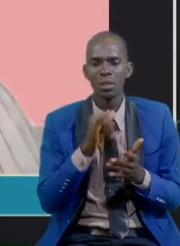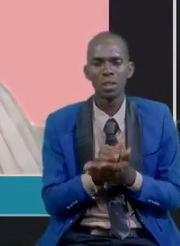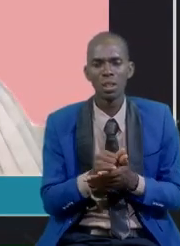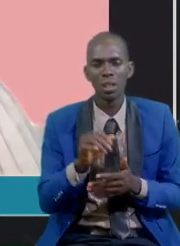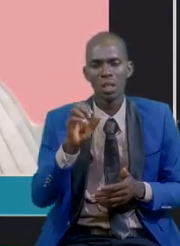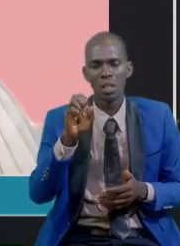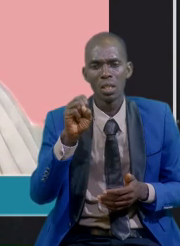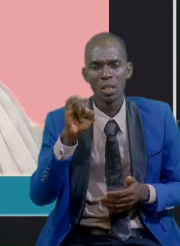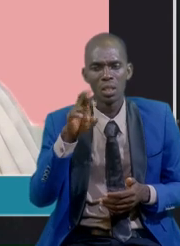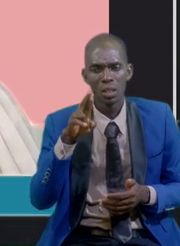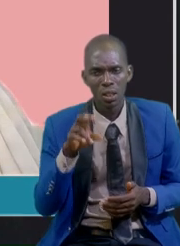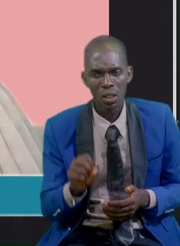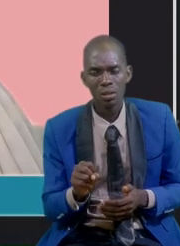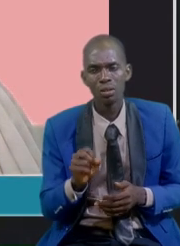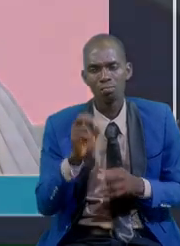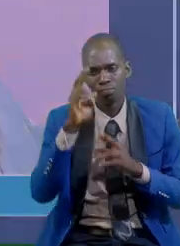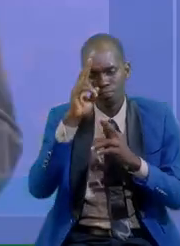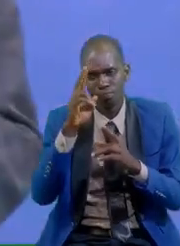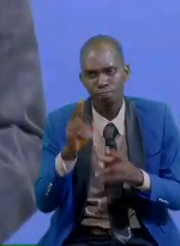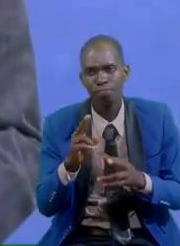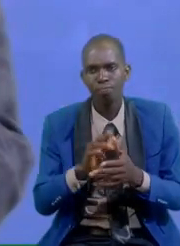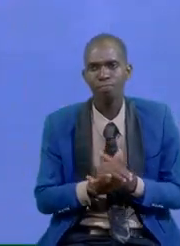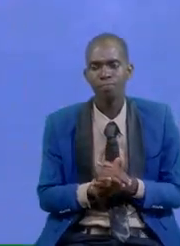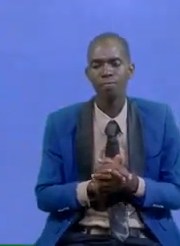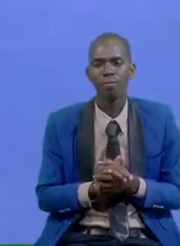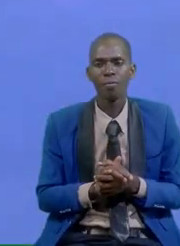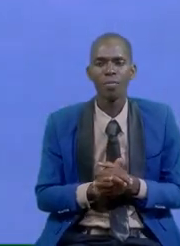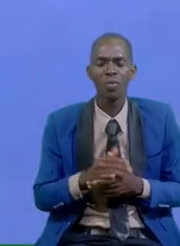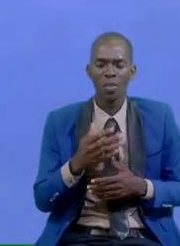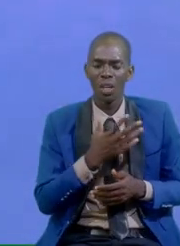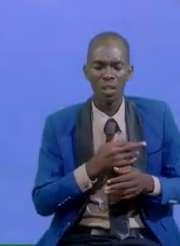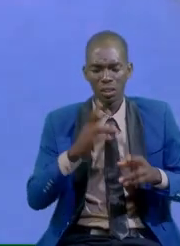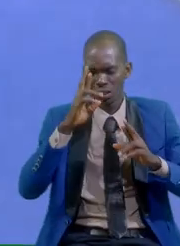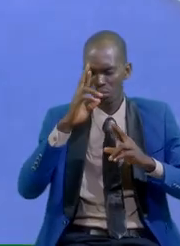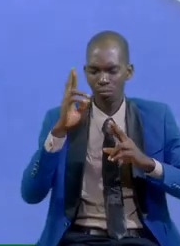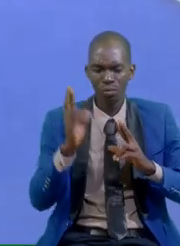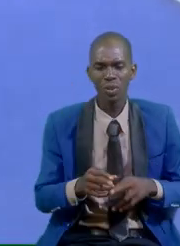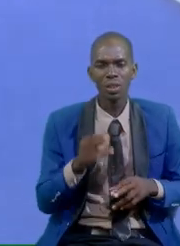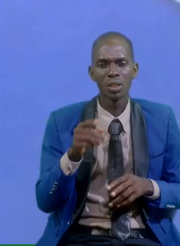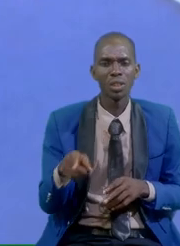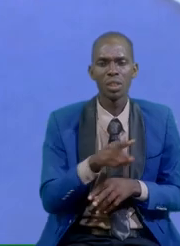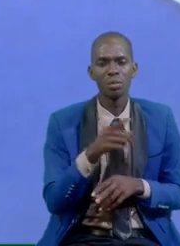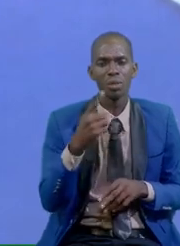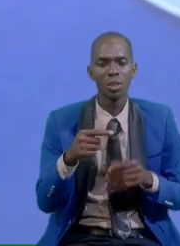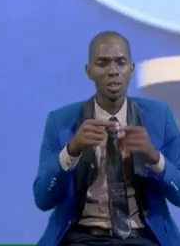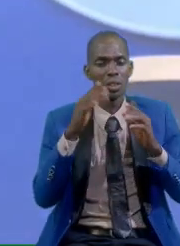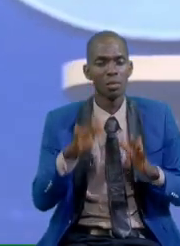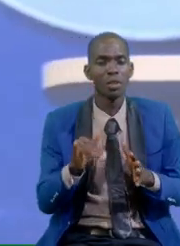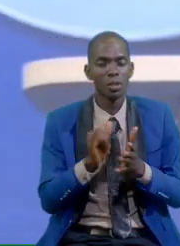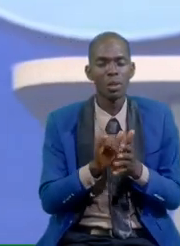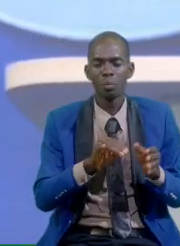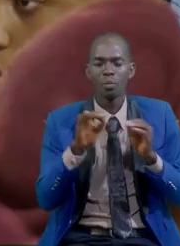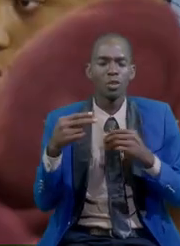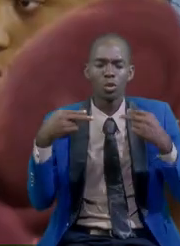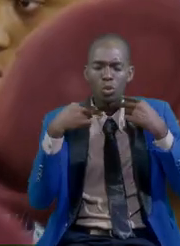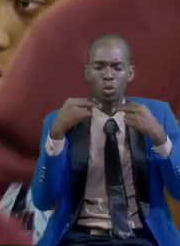sir. He honored them. He respected them. Your enemies that put yokes on you, when they see